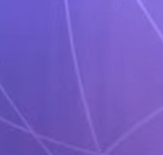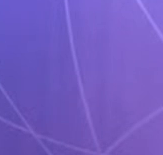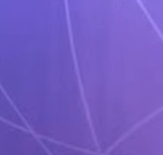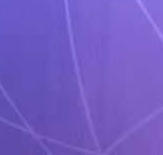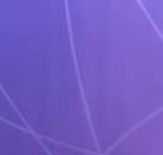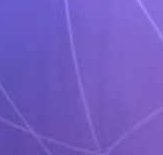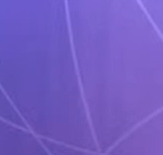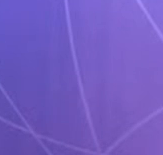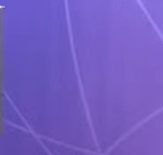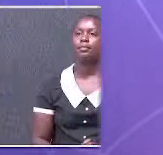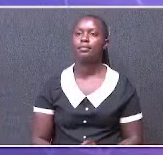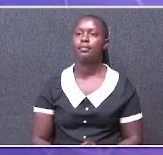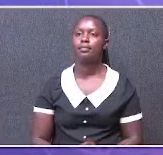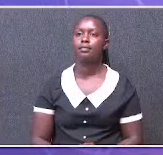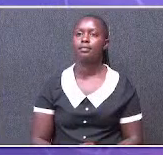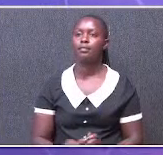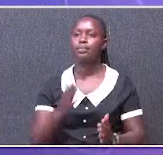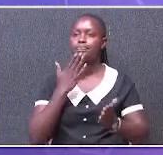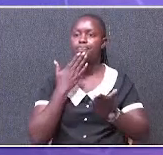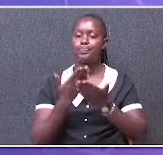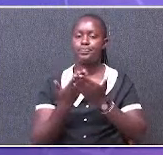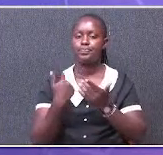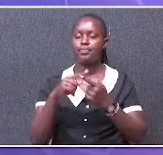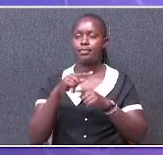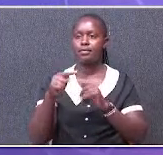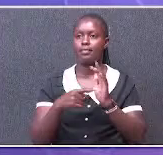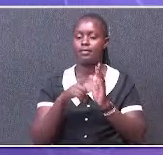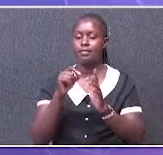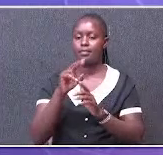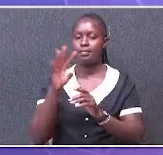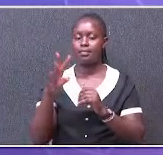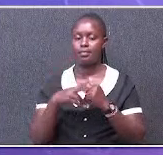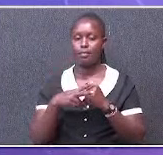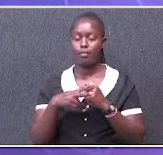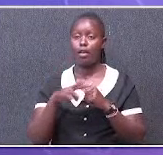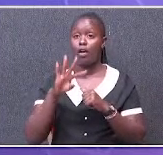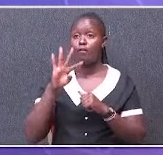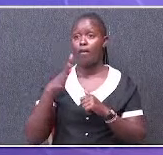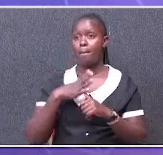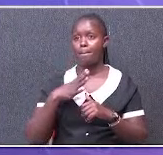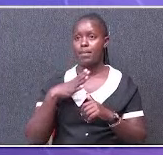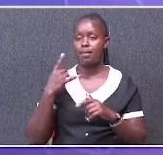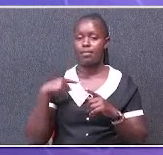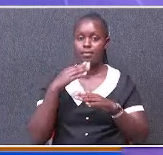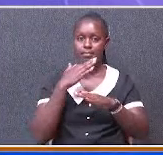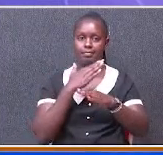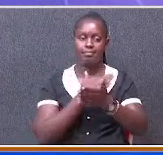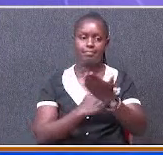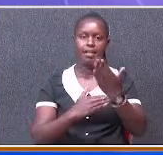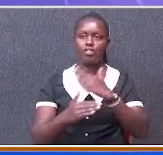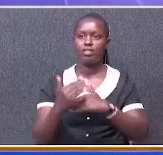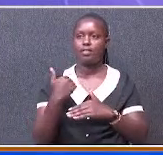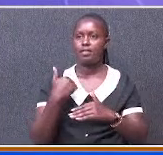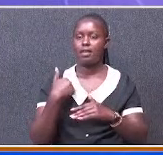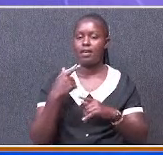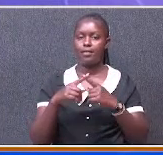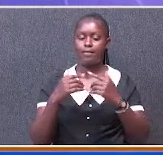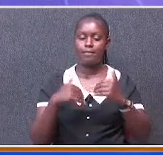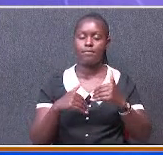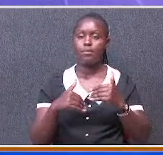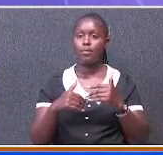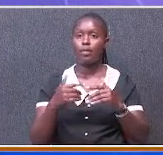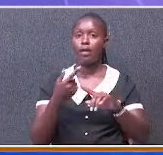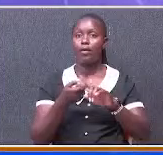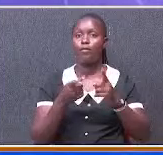Thank you for sticking around. This is TV 47 Weekend. Now, four people are nursing serious injuries following a road accident on the Moya Embu Road. The